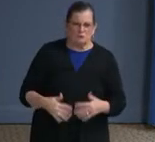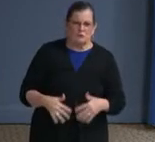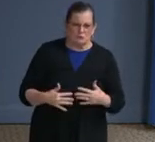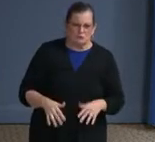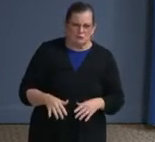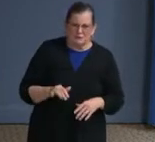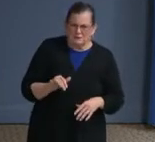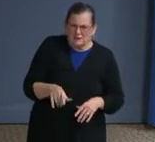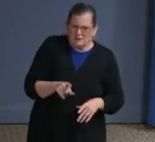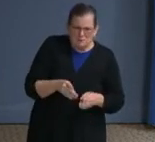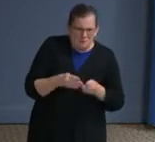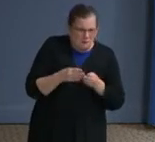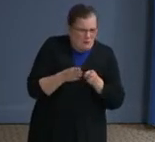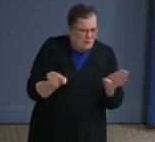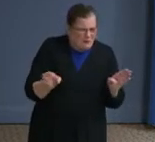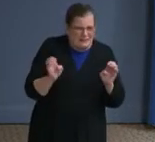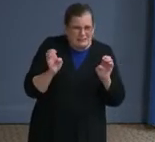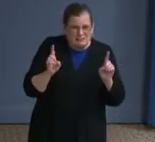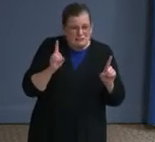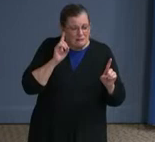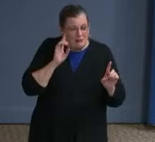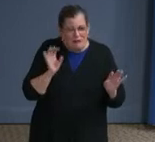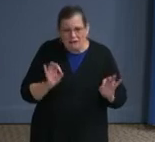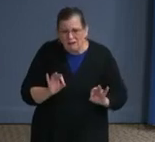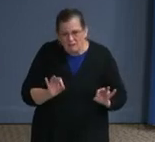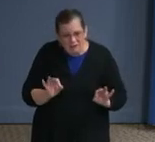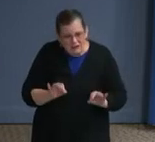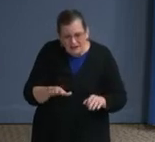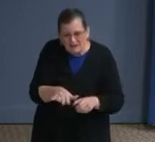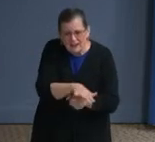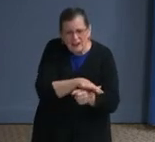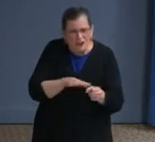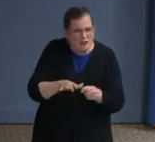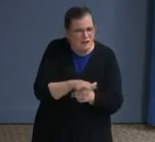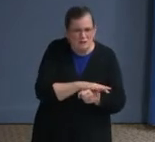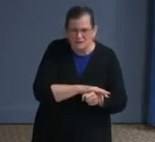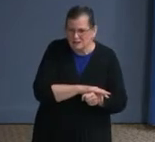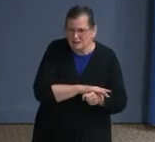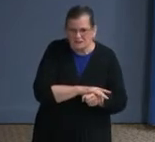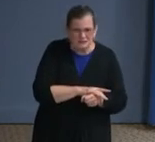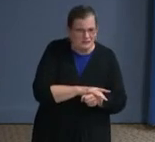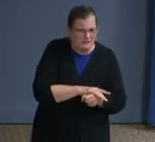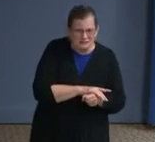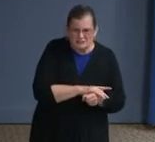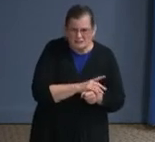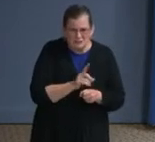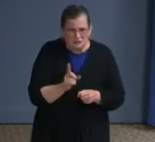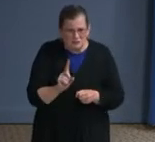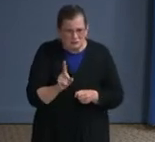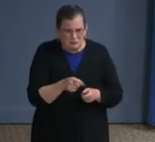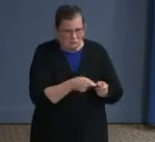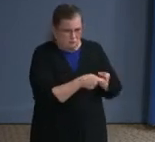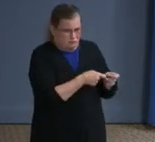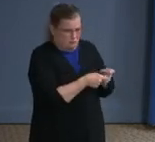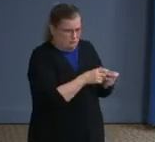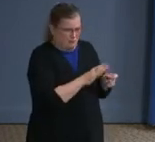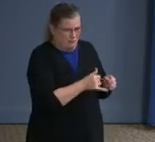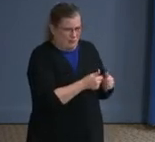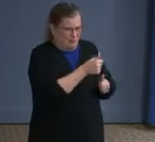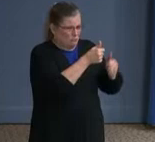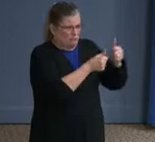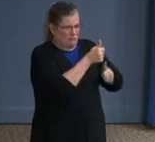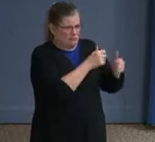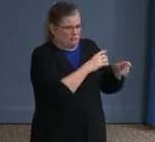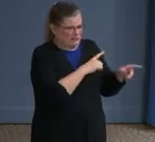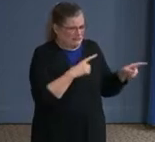public education is not one of those areas that really lends itself to legislation. We're talking about quality of teaching.